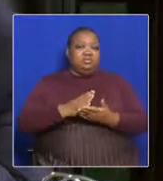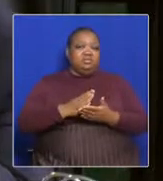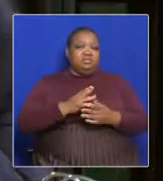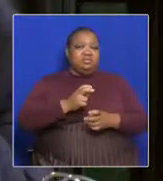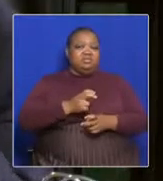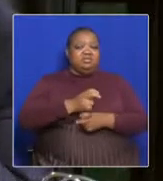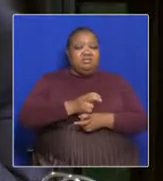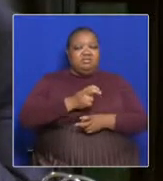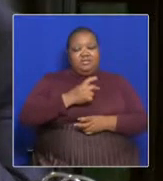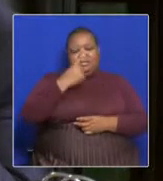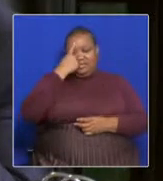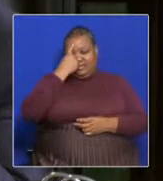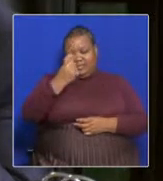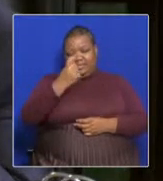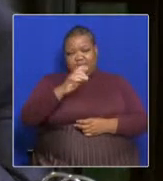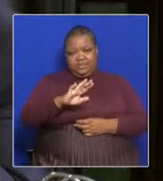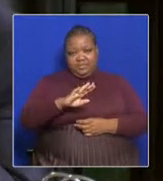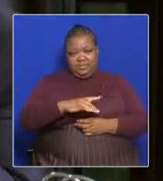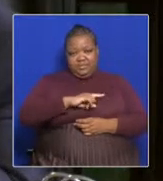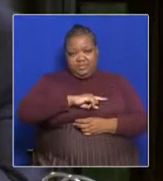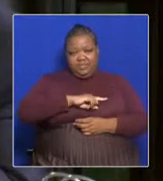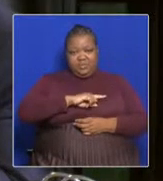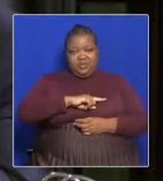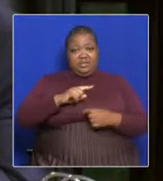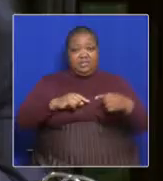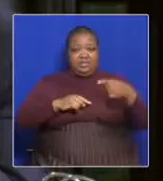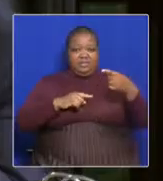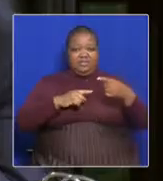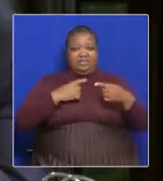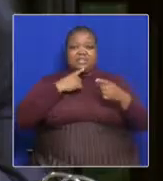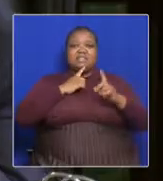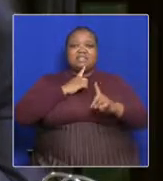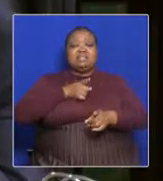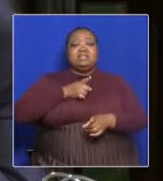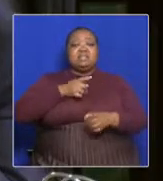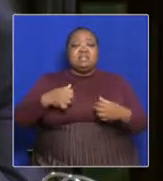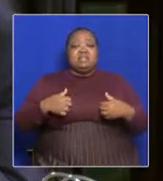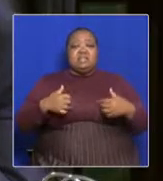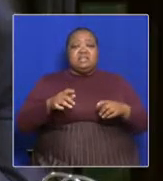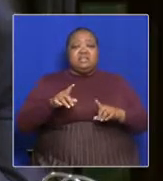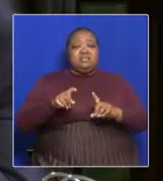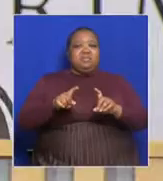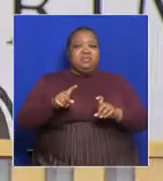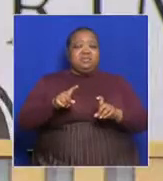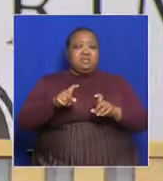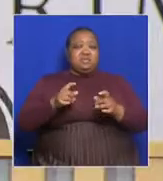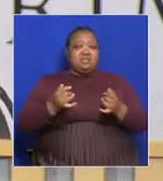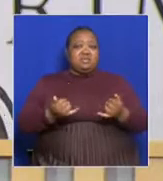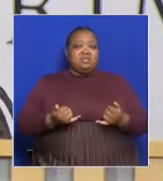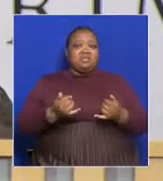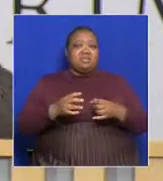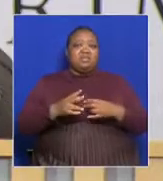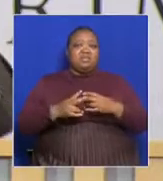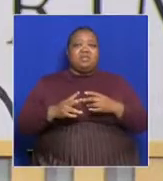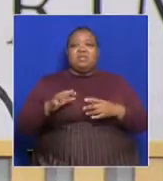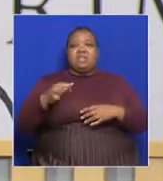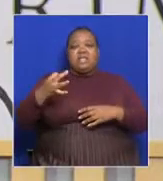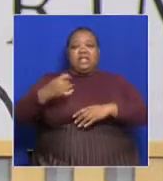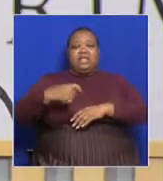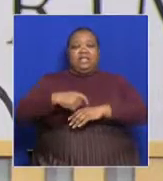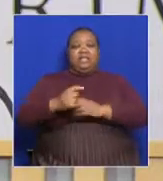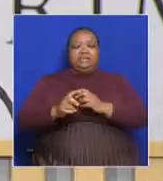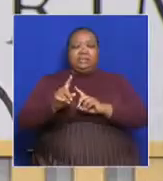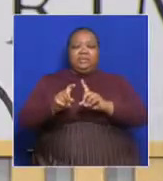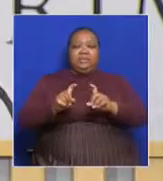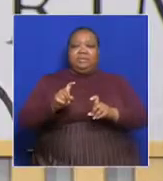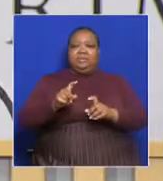believe, because that would have been the first thing you say once I started engaging you. I'm asking this question now for the third time. I find that very hard to